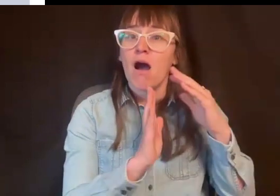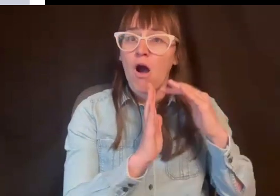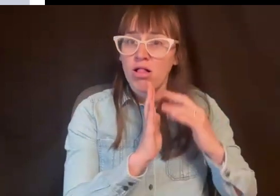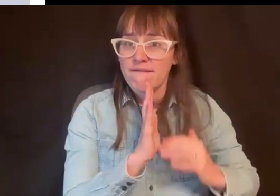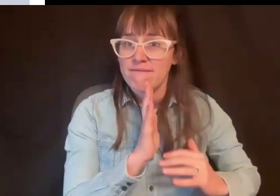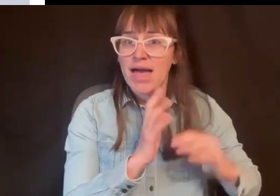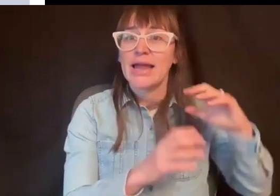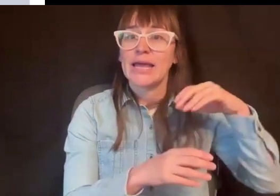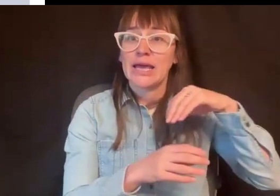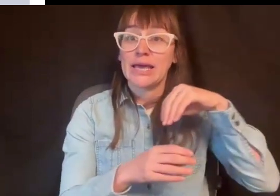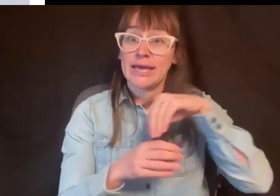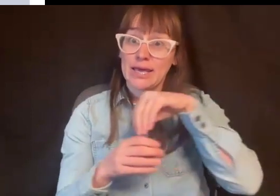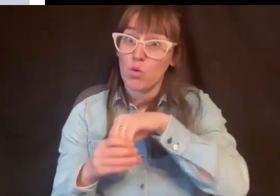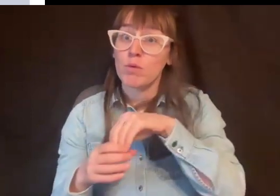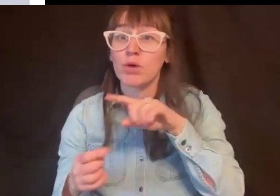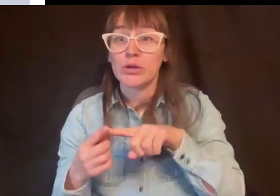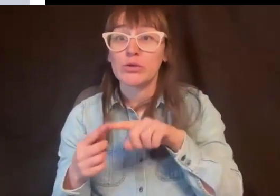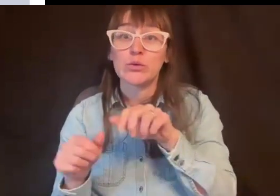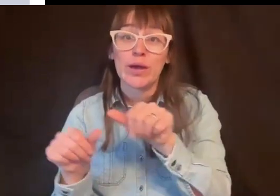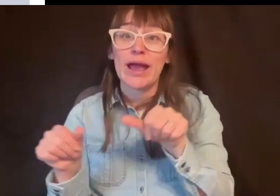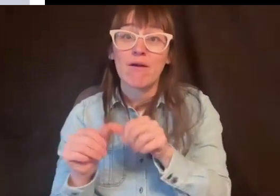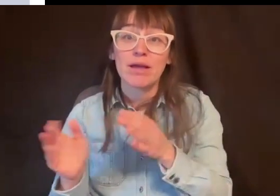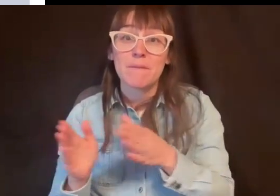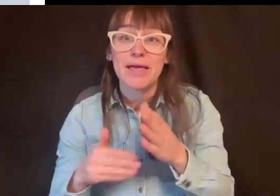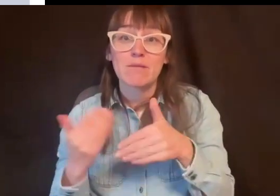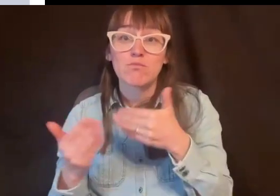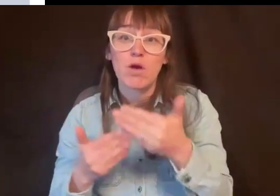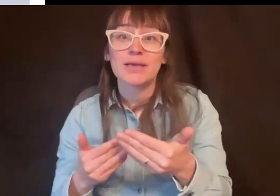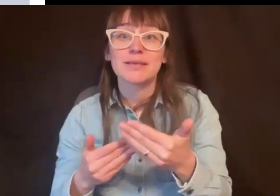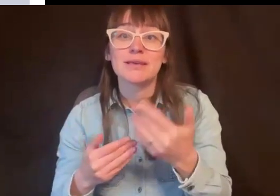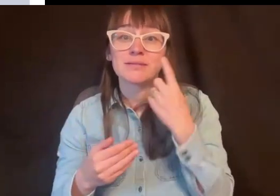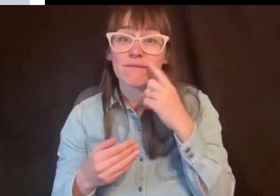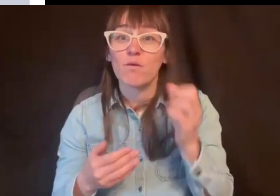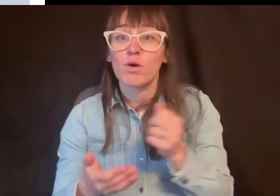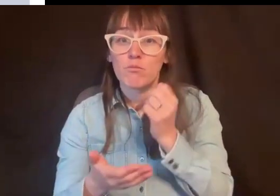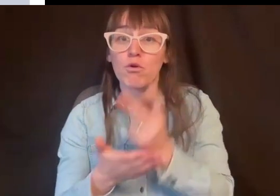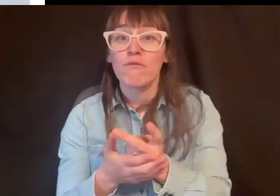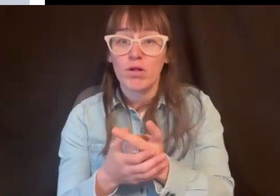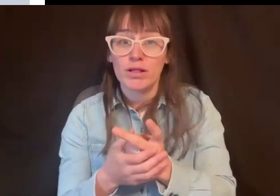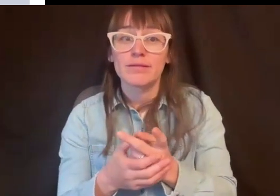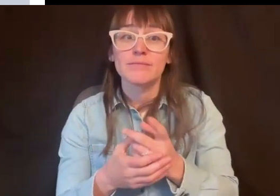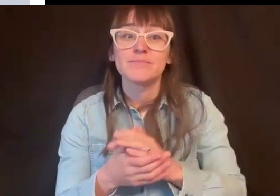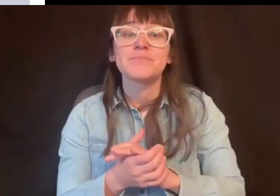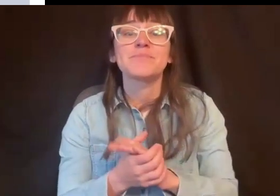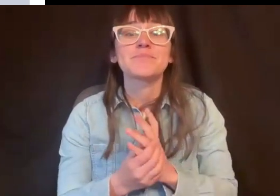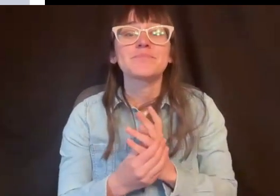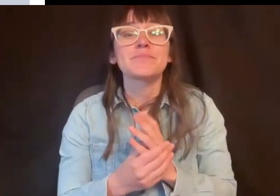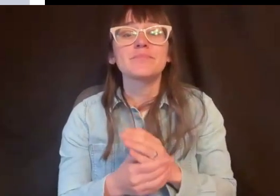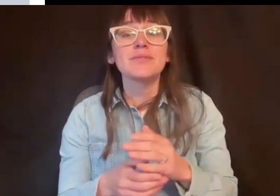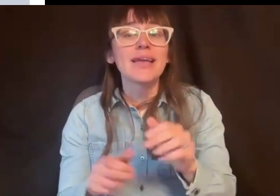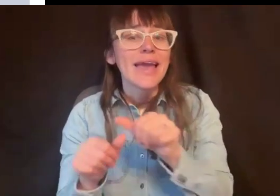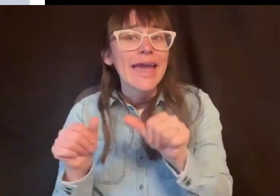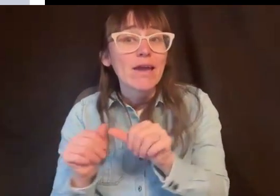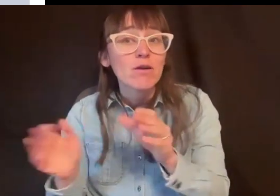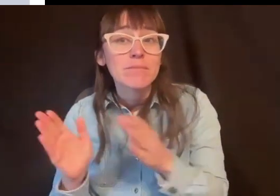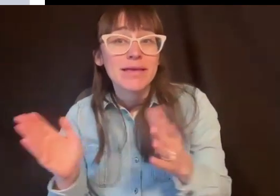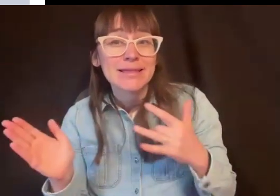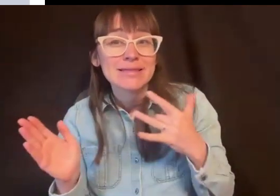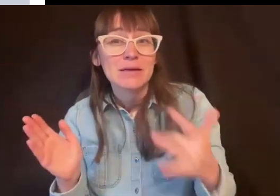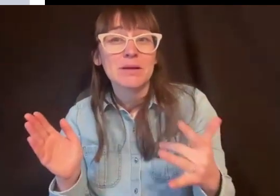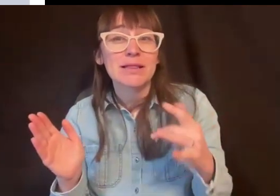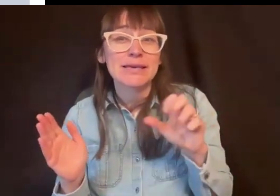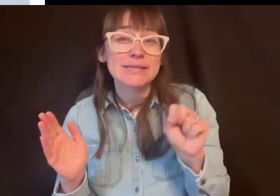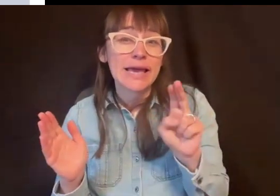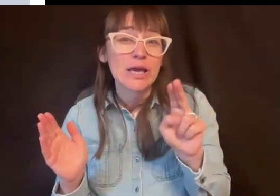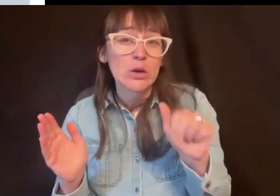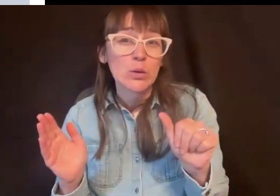plan process in order to use that process to approve of Section 212 agreements. And for the area plan, typically state units on aging